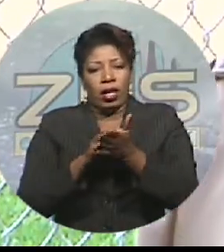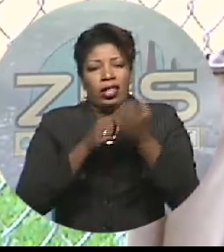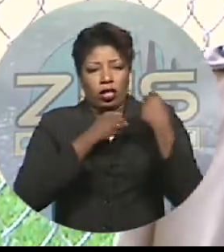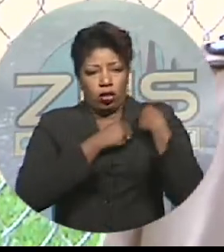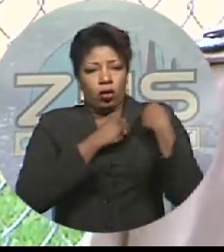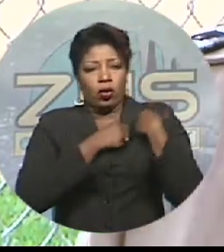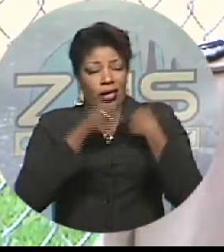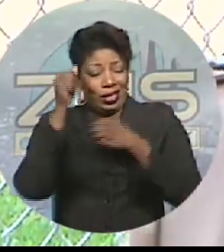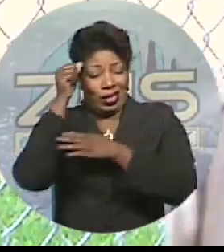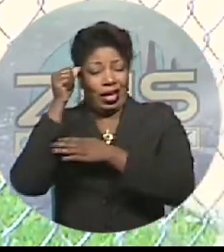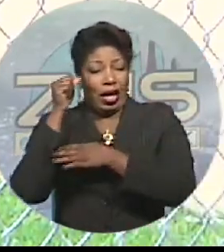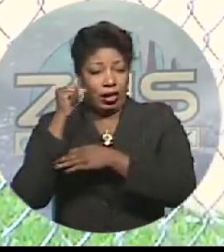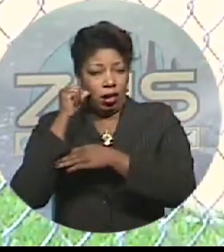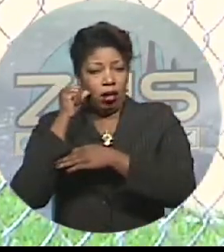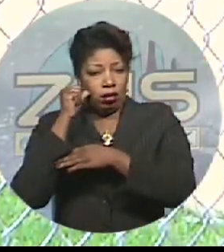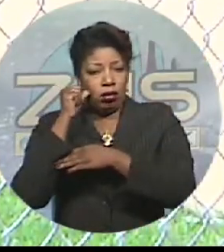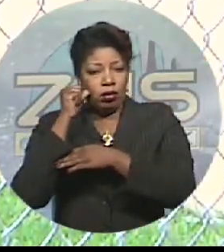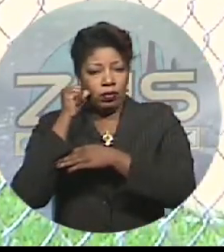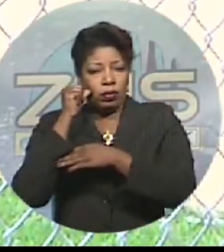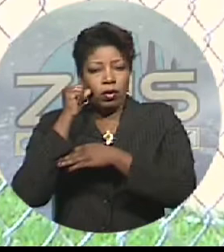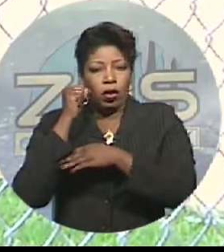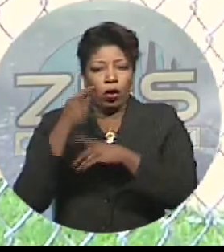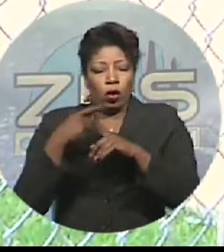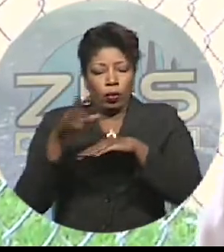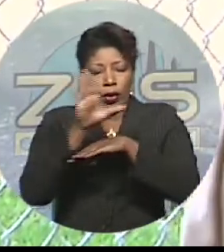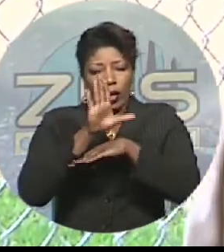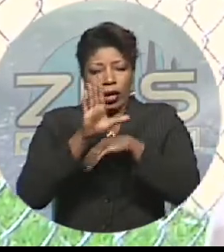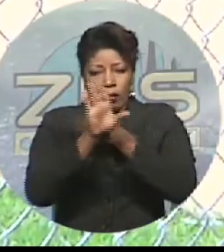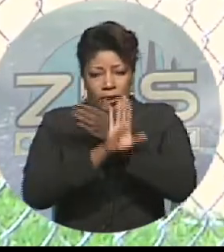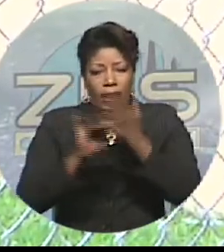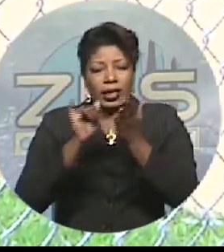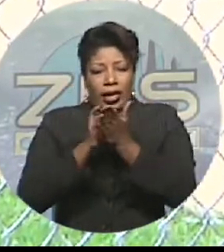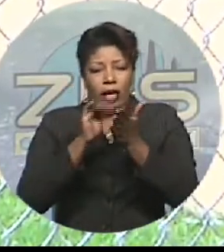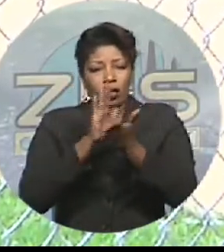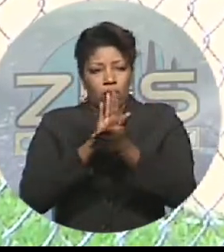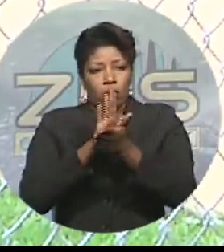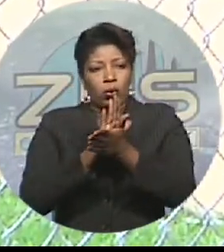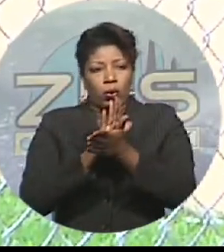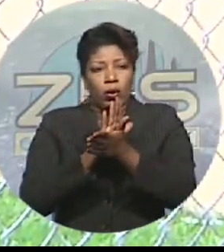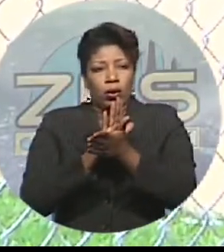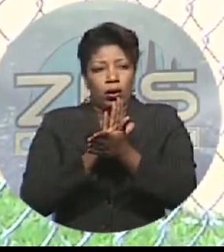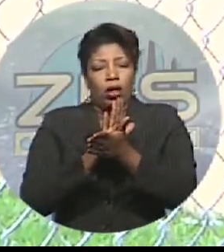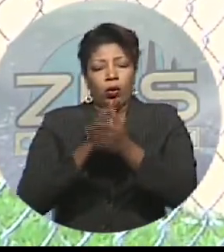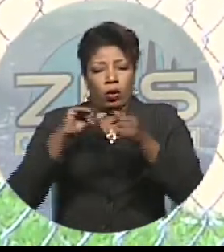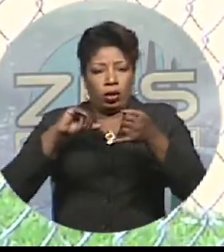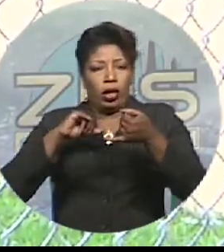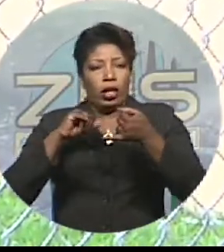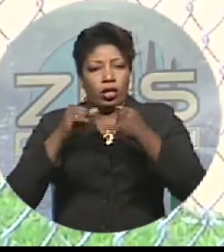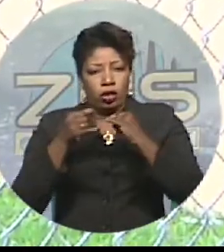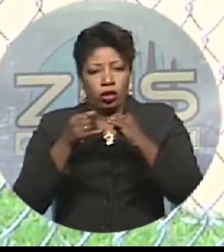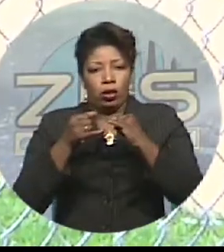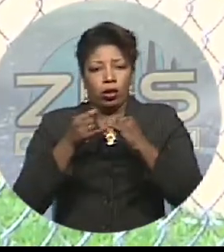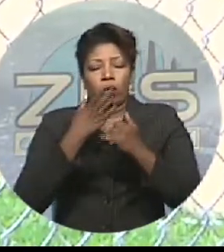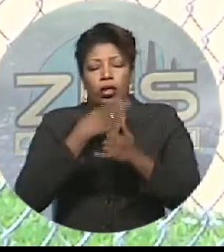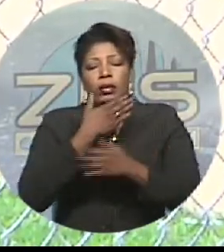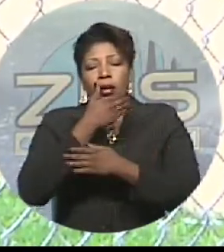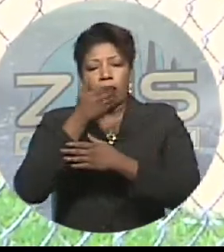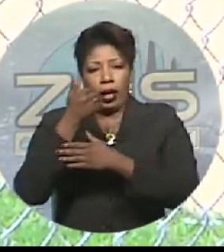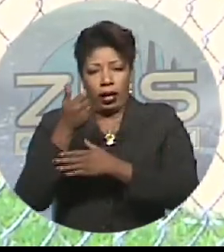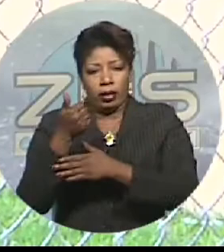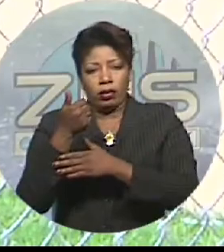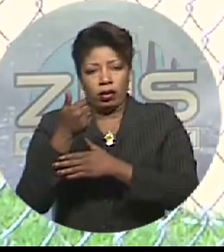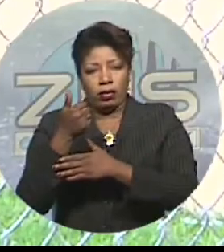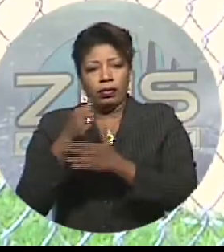officer, an adult, who's a custodian at that school, at that gate, was in fact injured. We're wishing him all the best for his